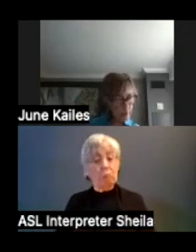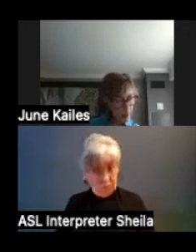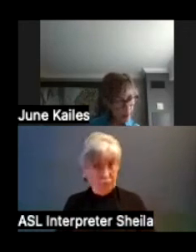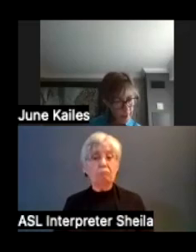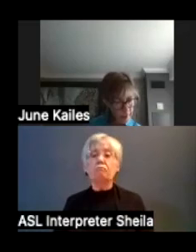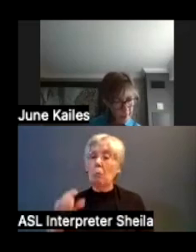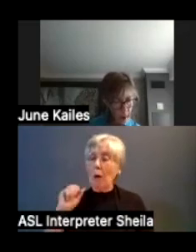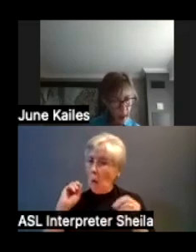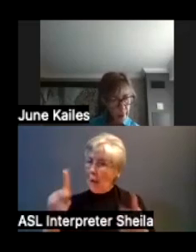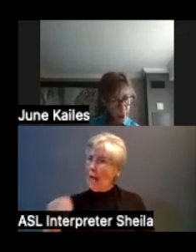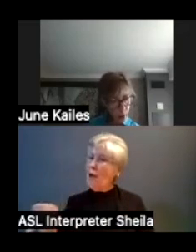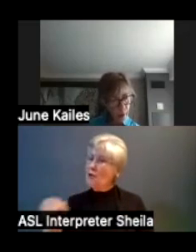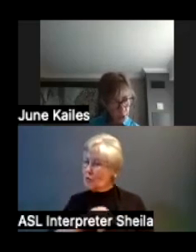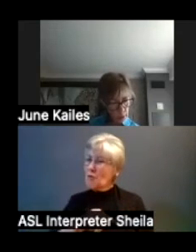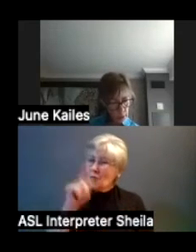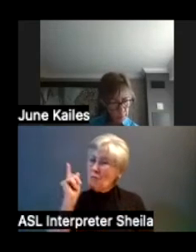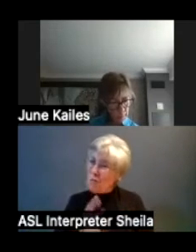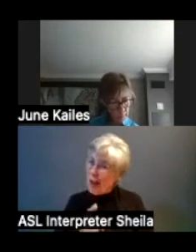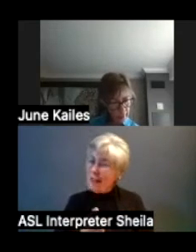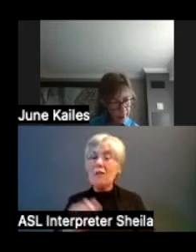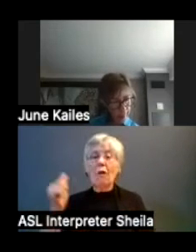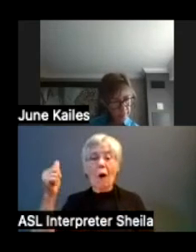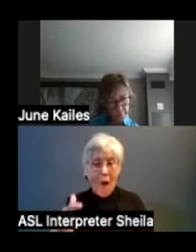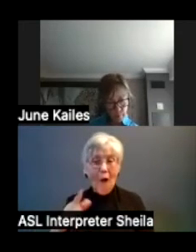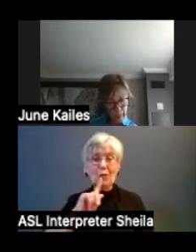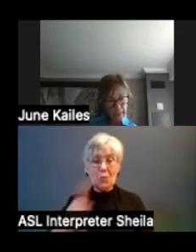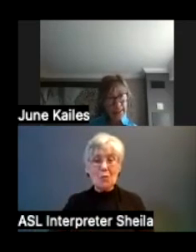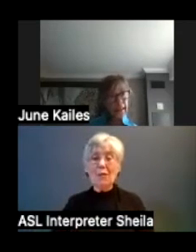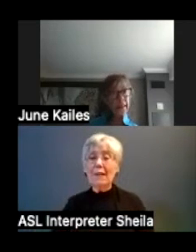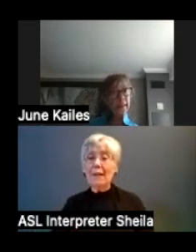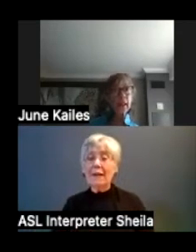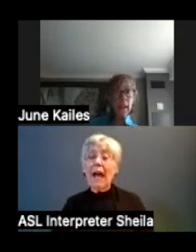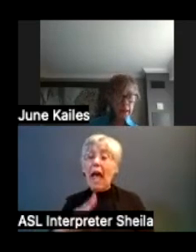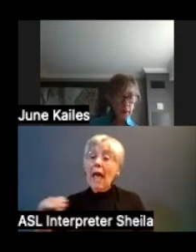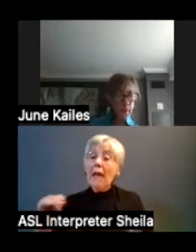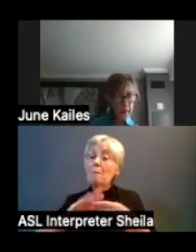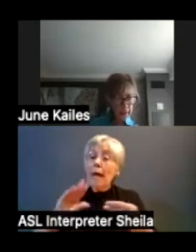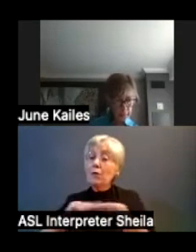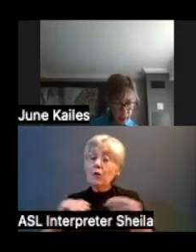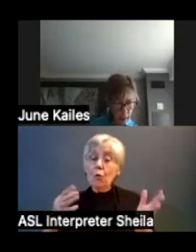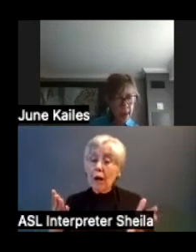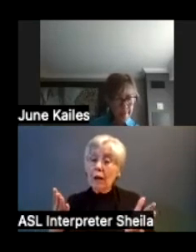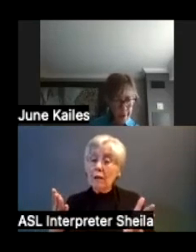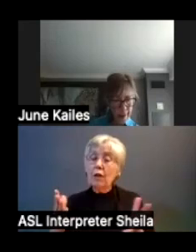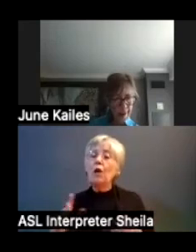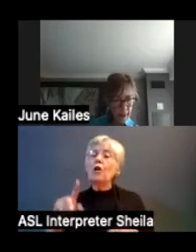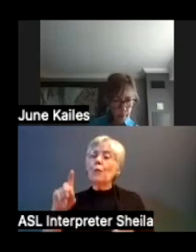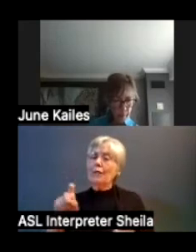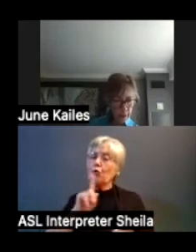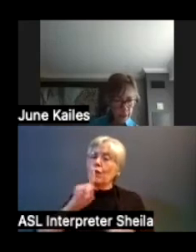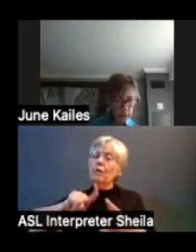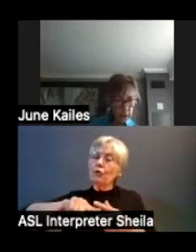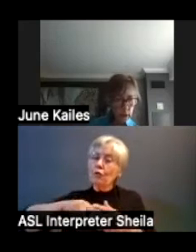game. They are all true. And the message is to really start inviting